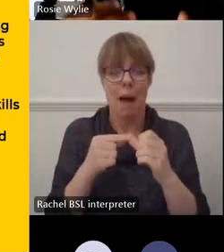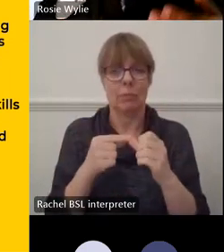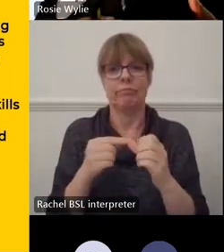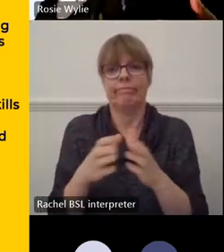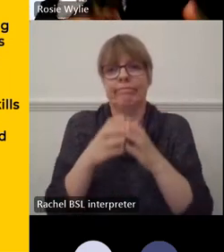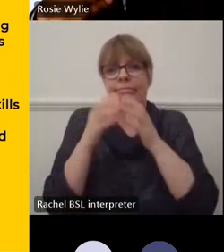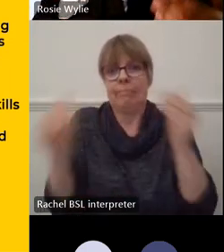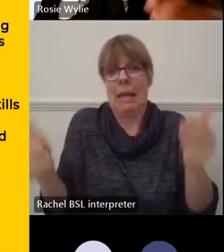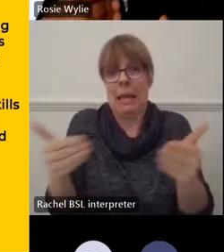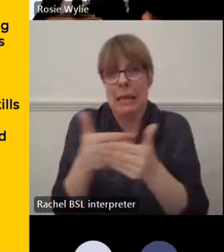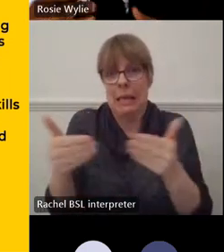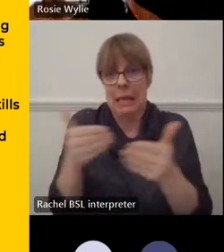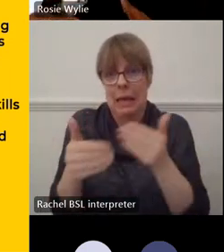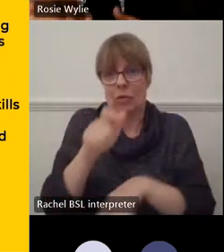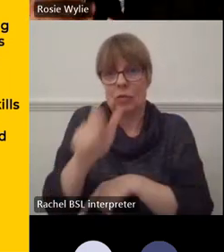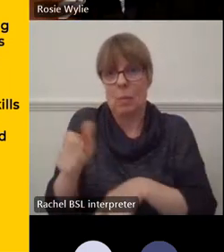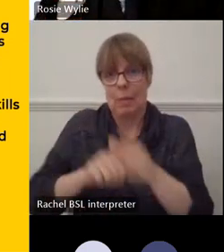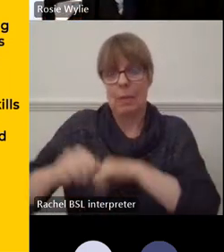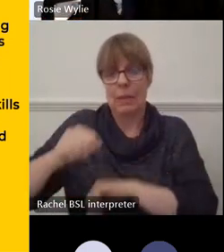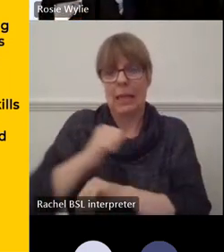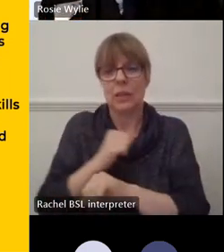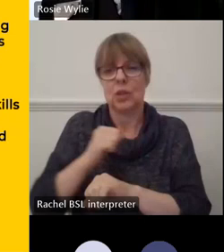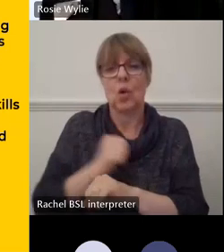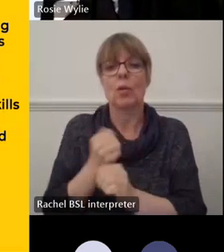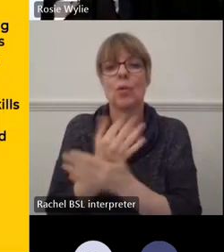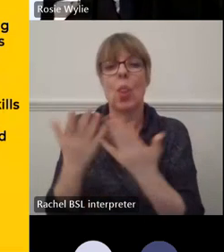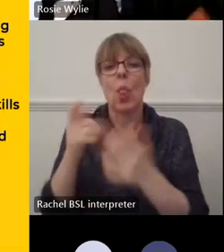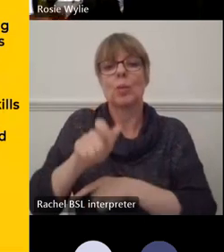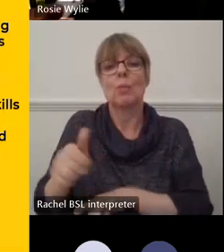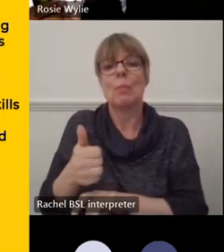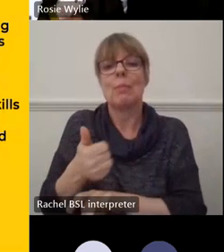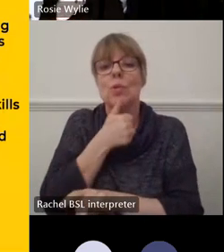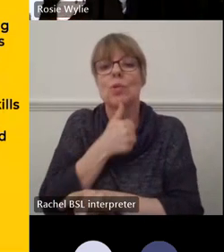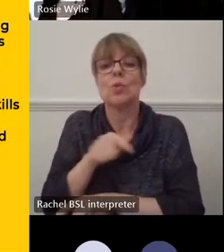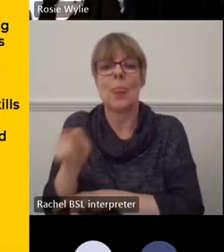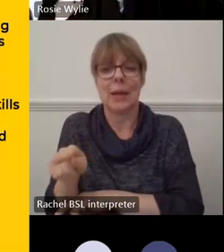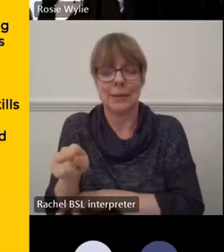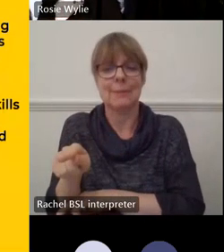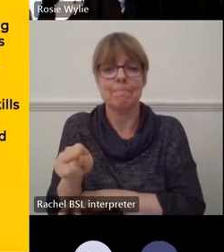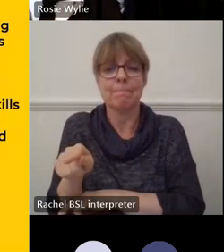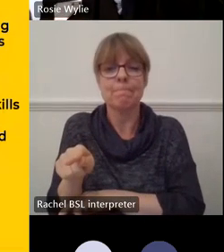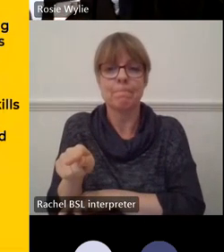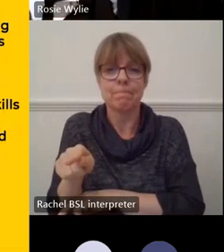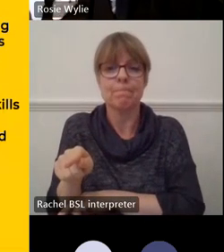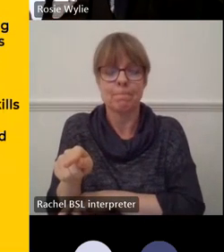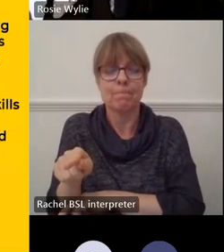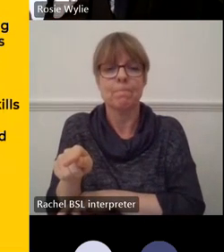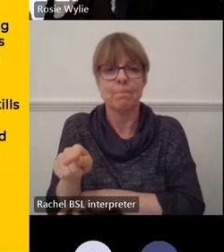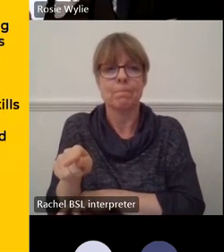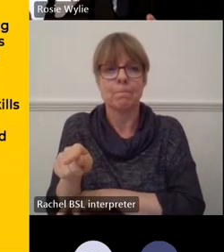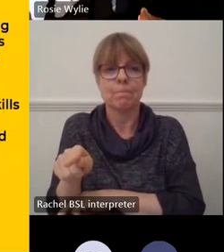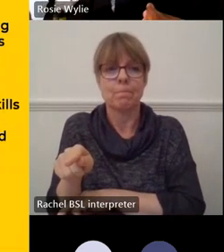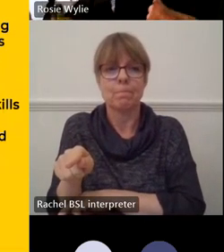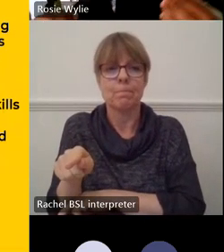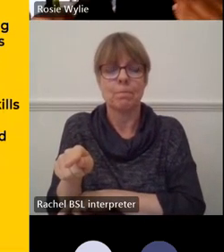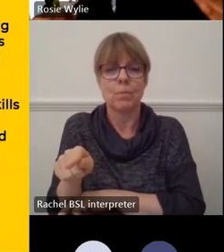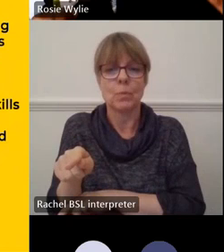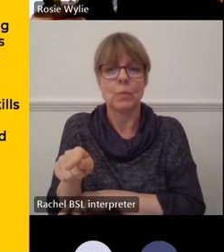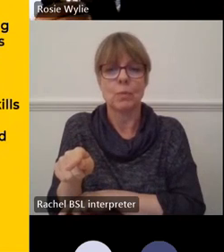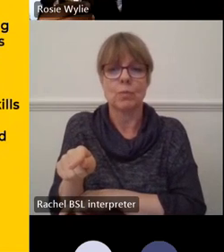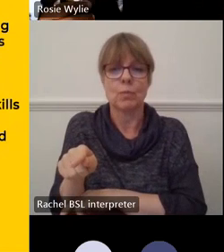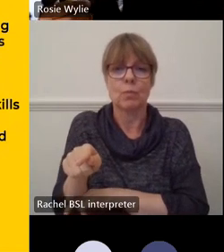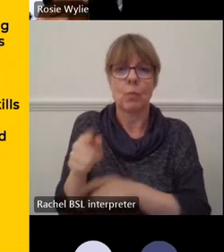the demographic, the population demographics that speak the language is quite big in the community. And for